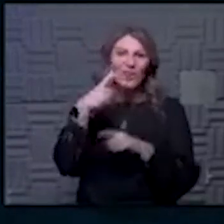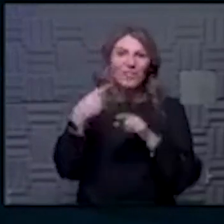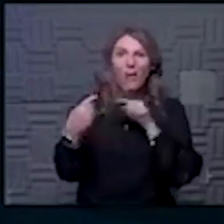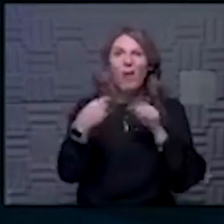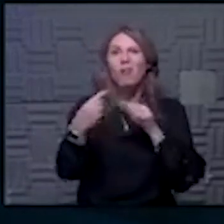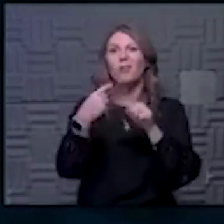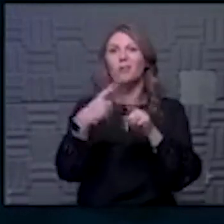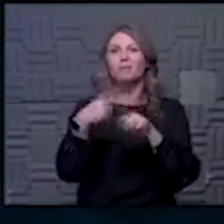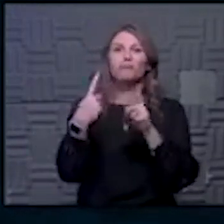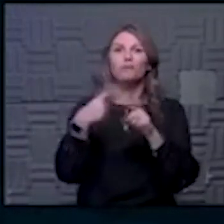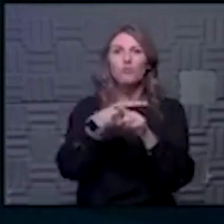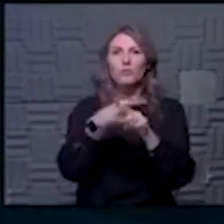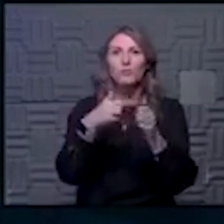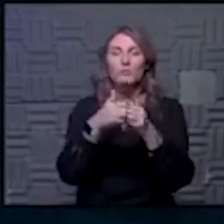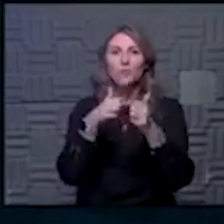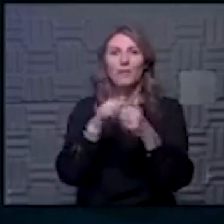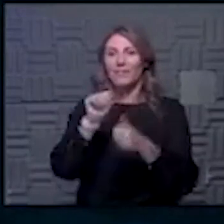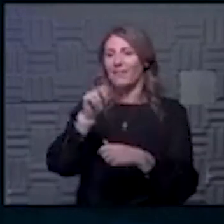Mission.